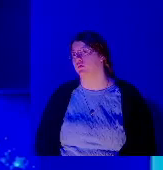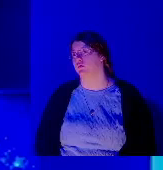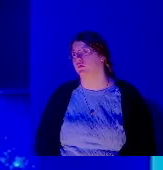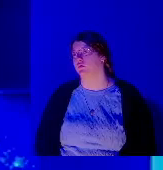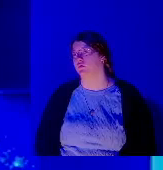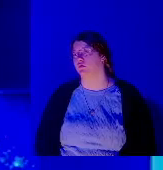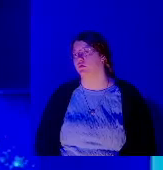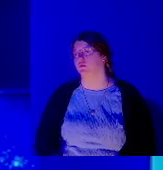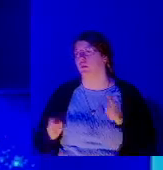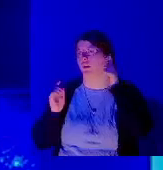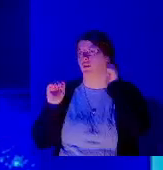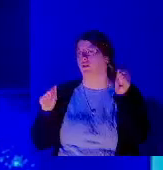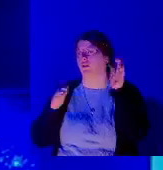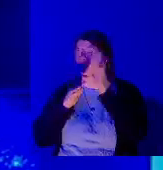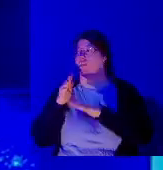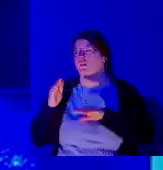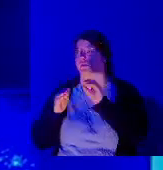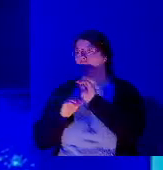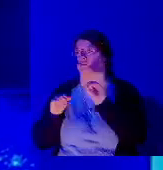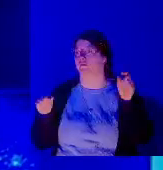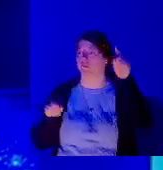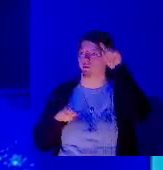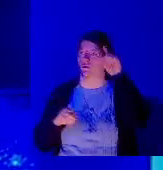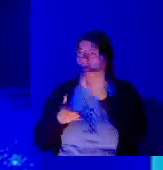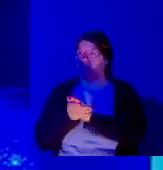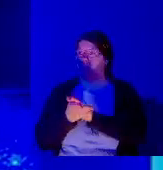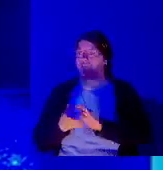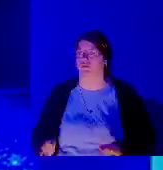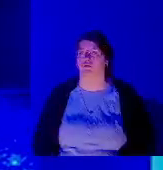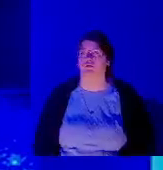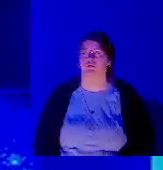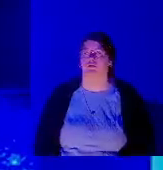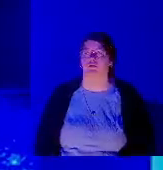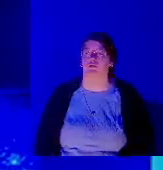hallelujah louder than the